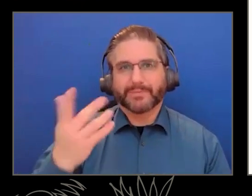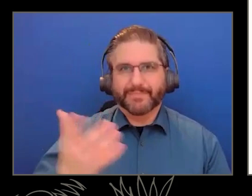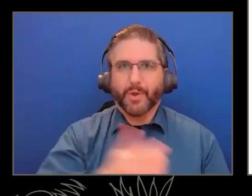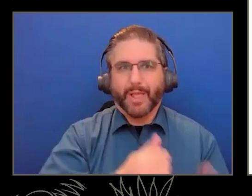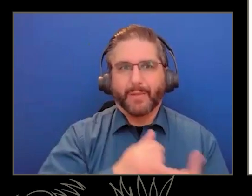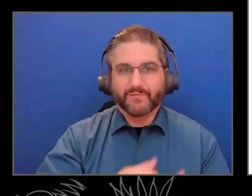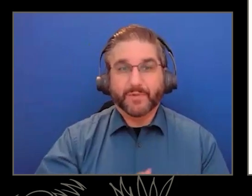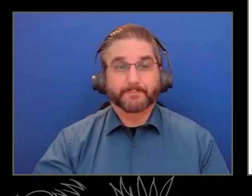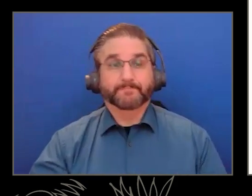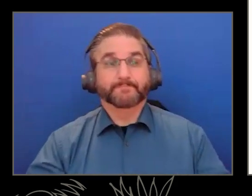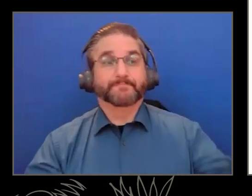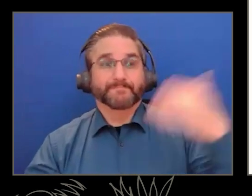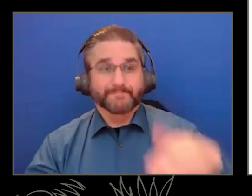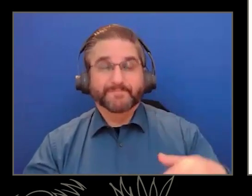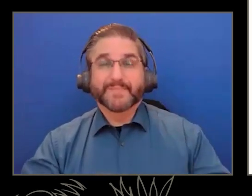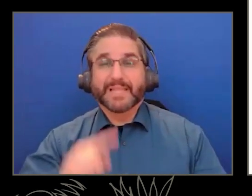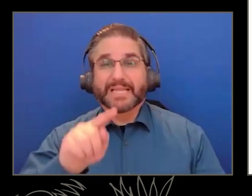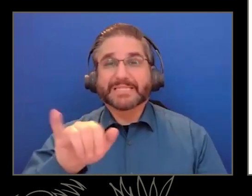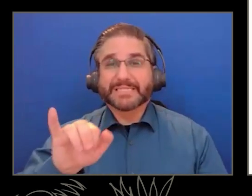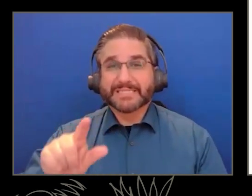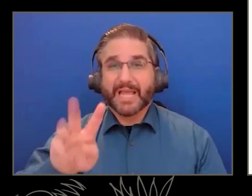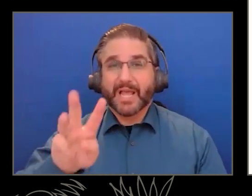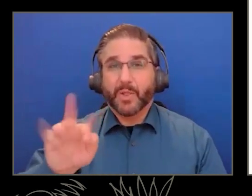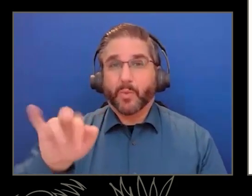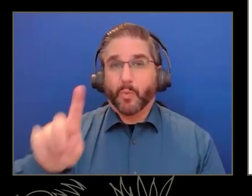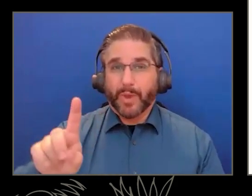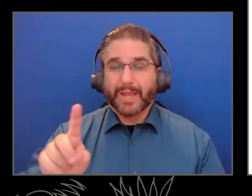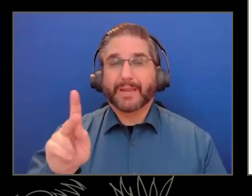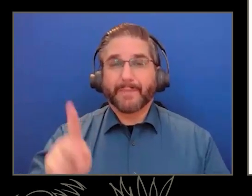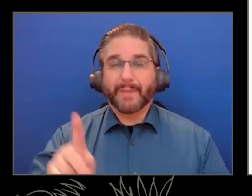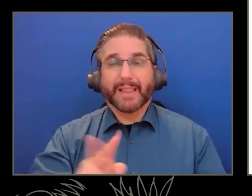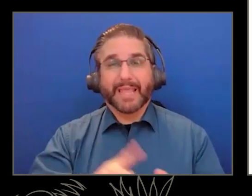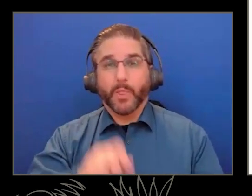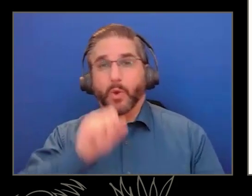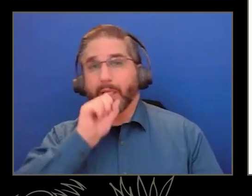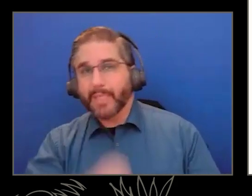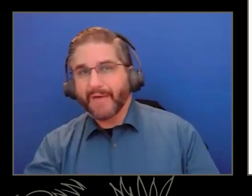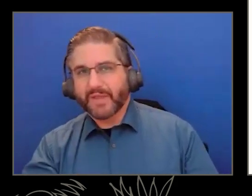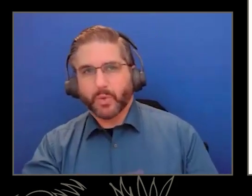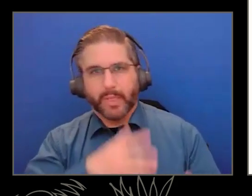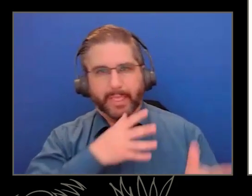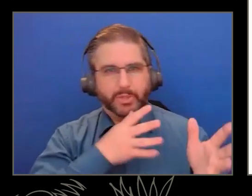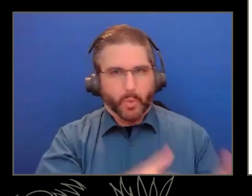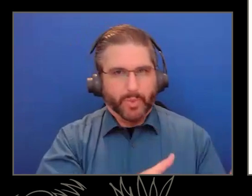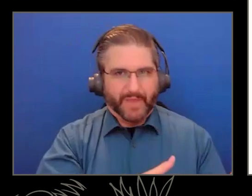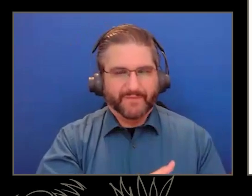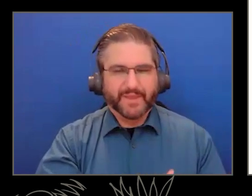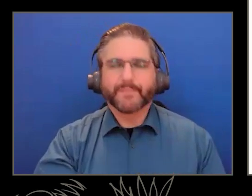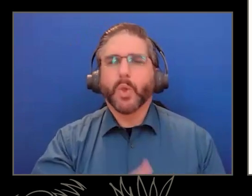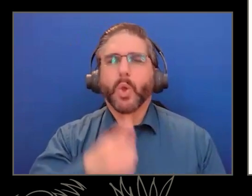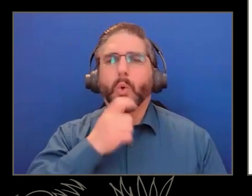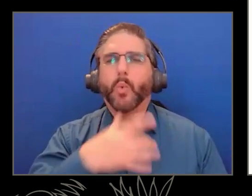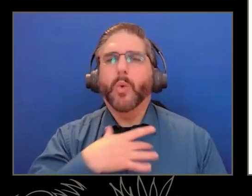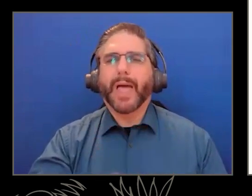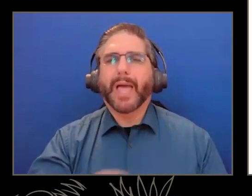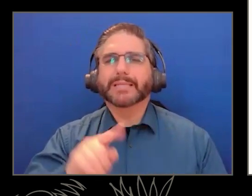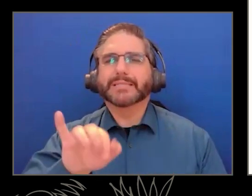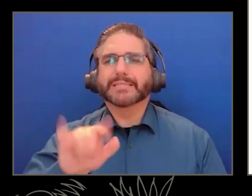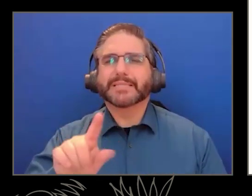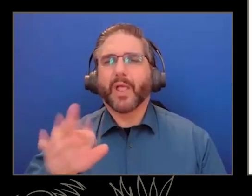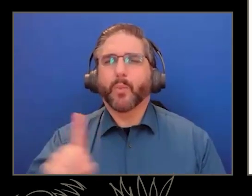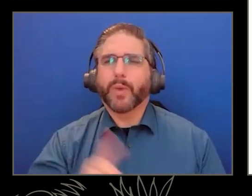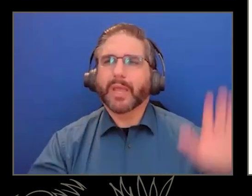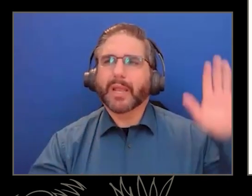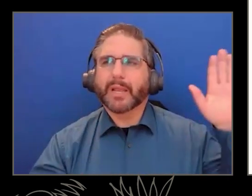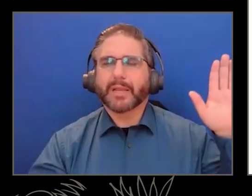is something that people love or they don't love. I've heard it both ways. So show of hands, who likes Tailwind and like that